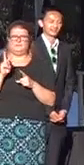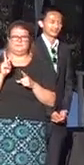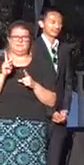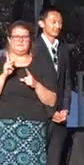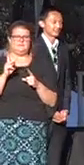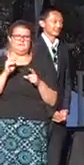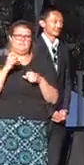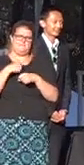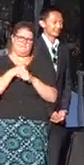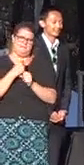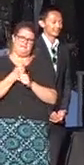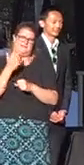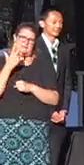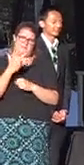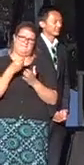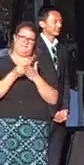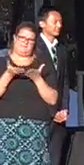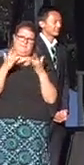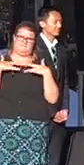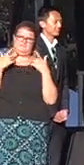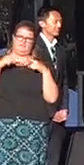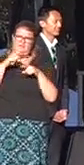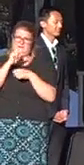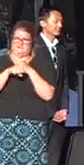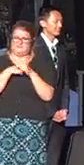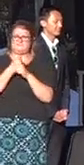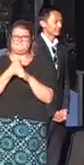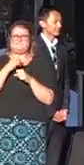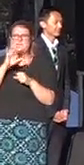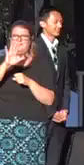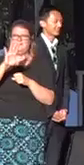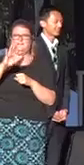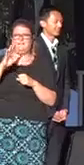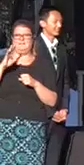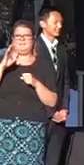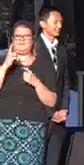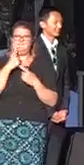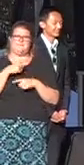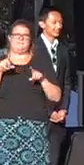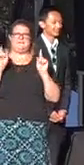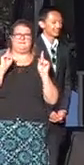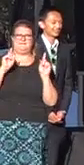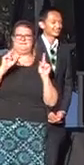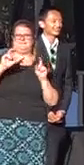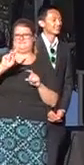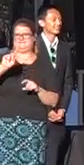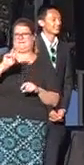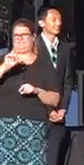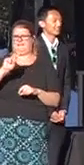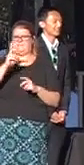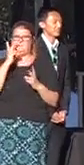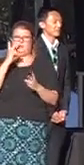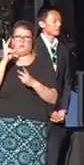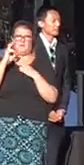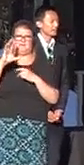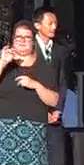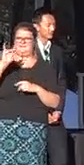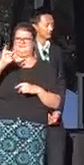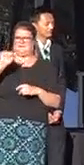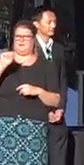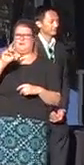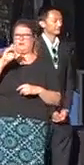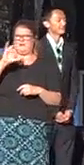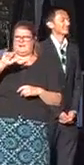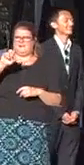produced 3 fundraising events throughout the year. Their signature David Yoder Memorial Casino Royale and